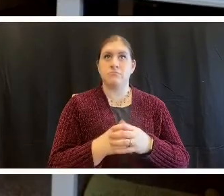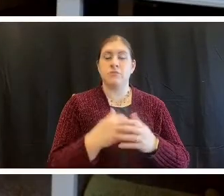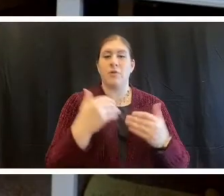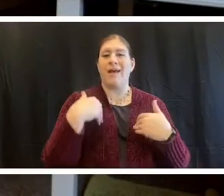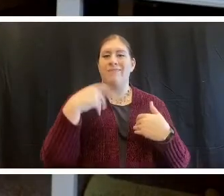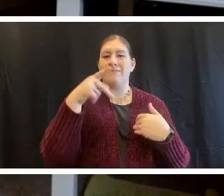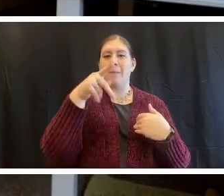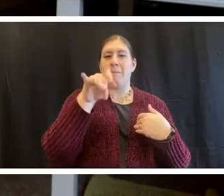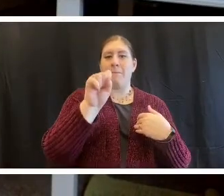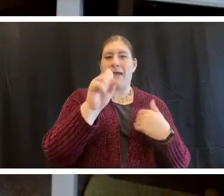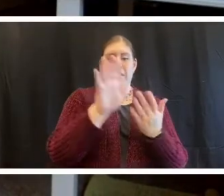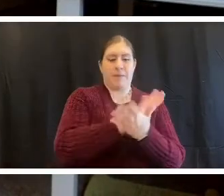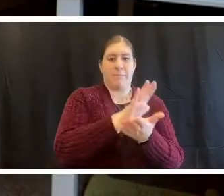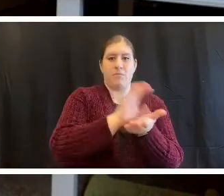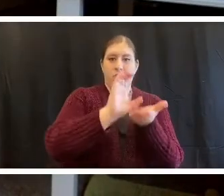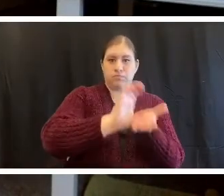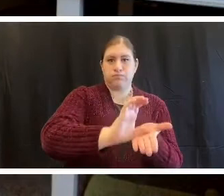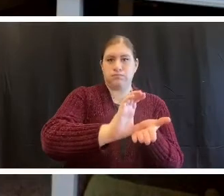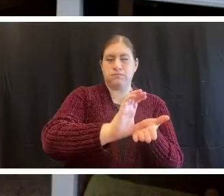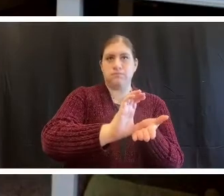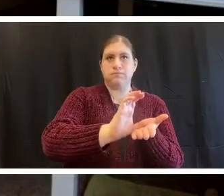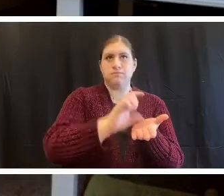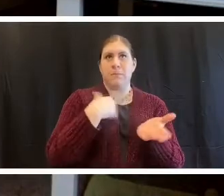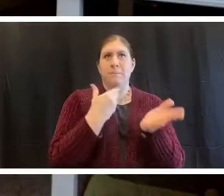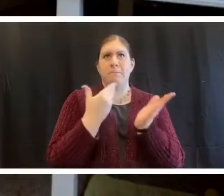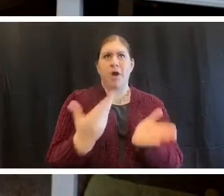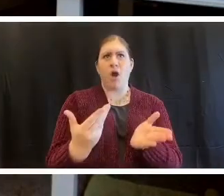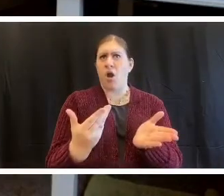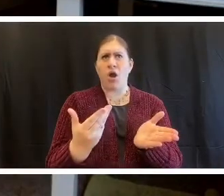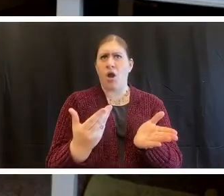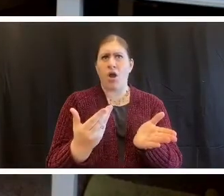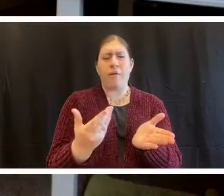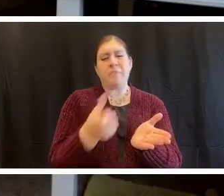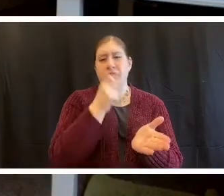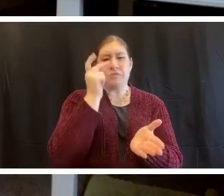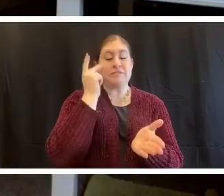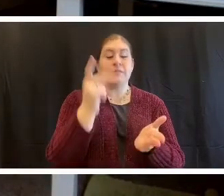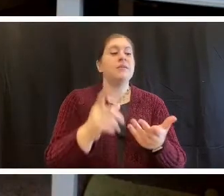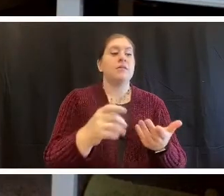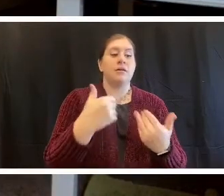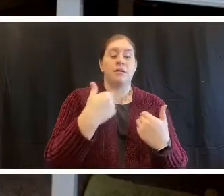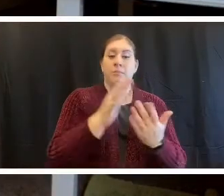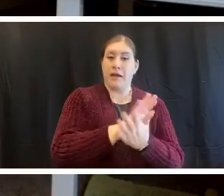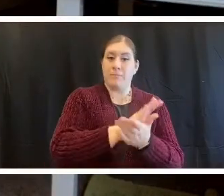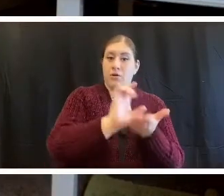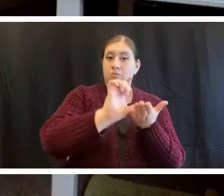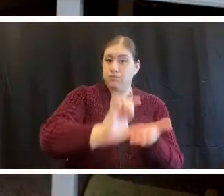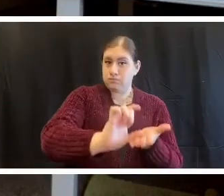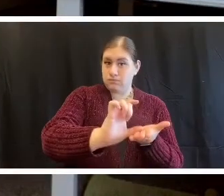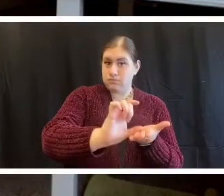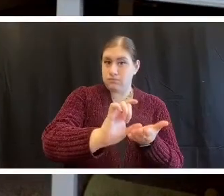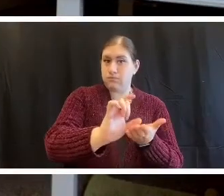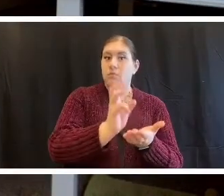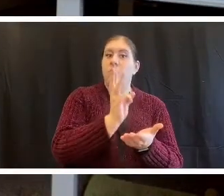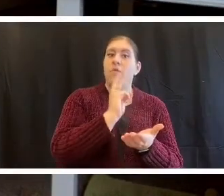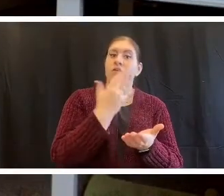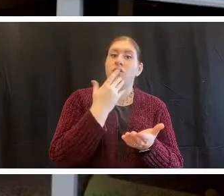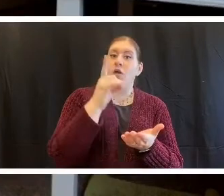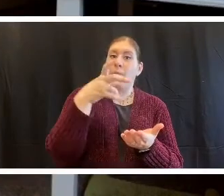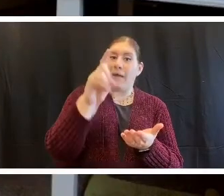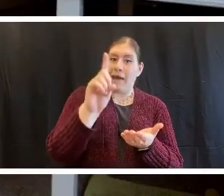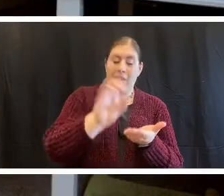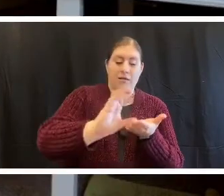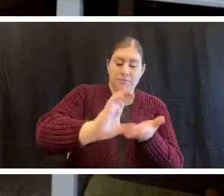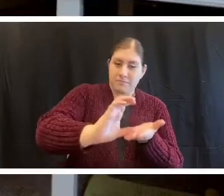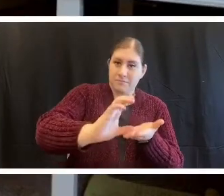pads of paper, which I brought. Whoops, I guess I didn't bring it in here. They have watercolor pads.